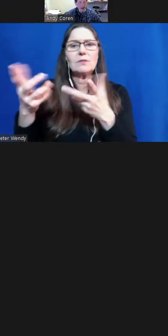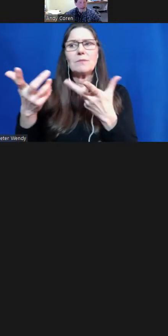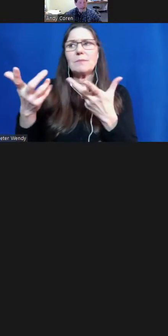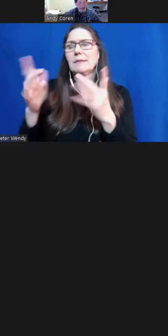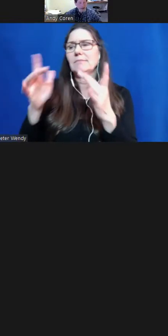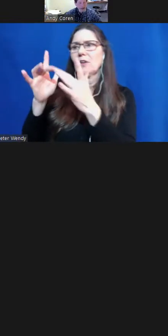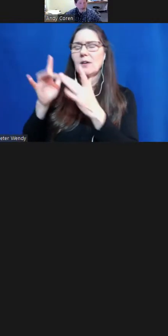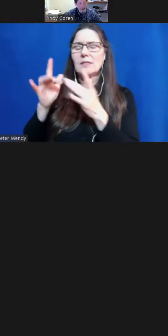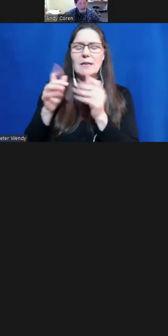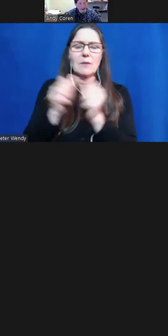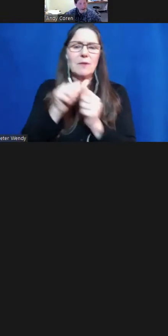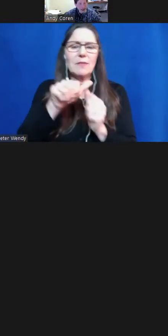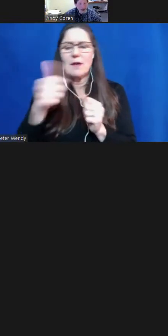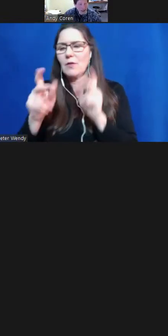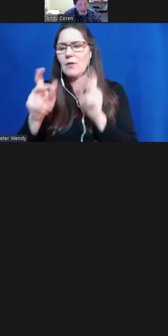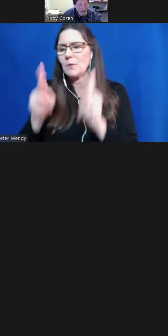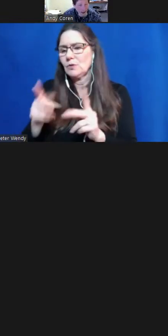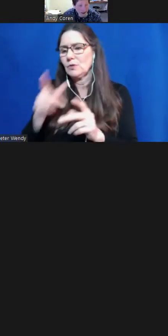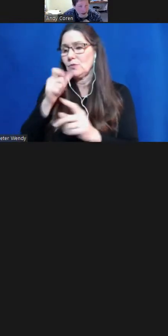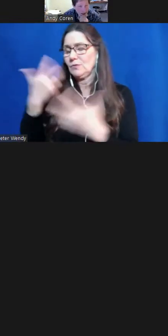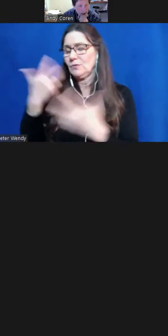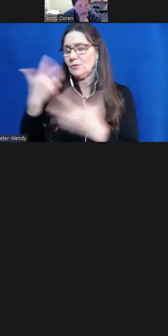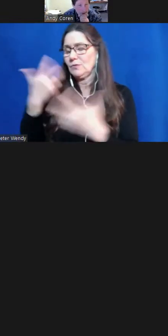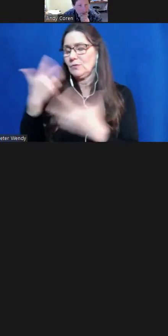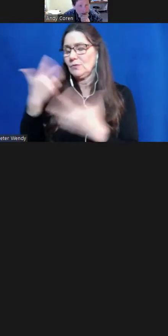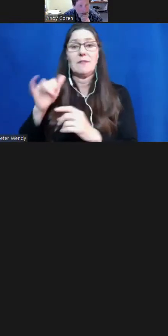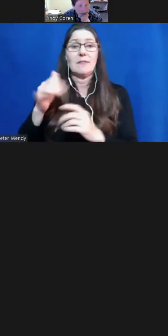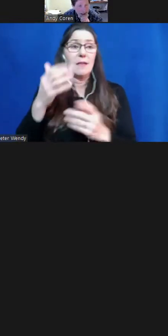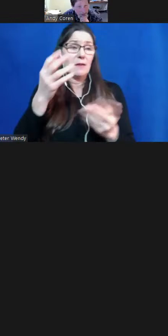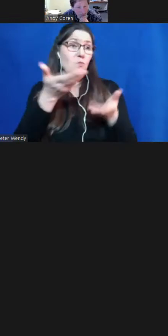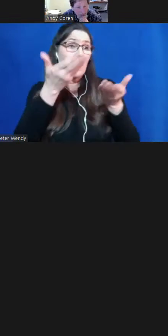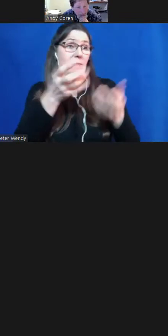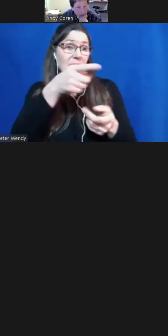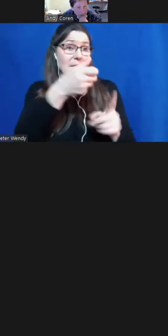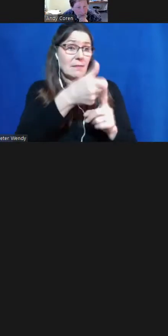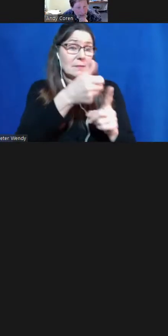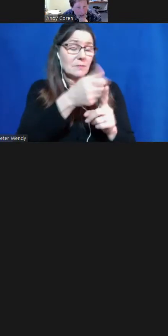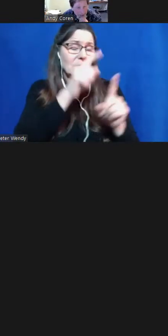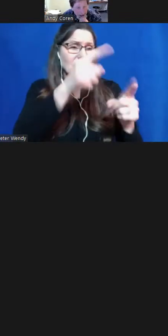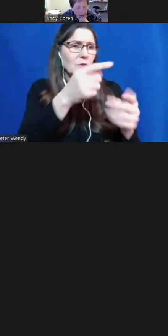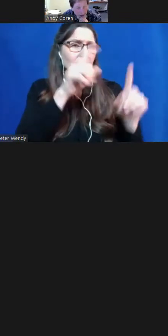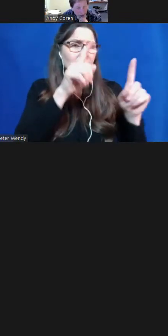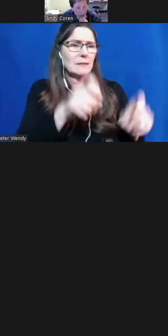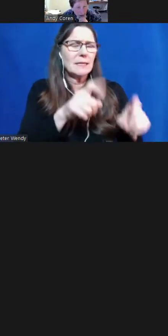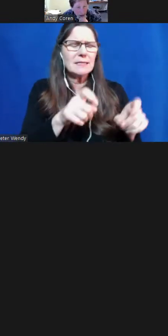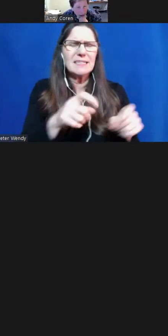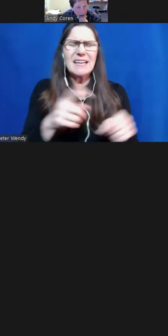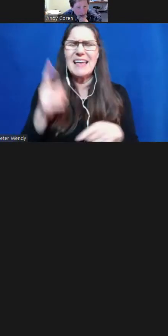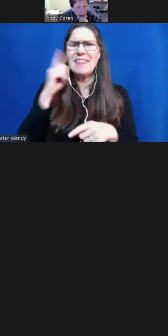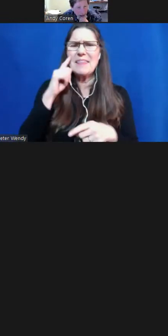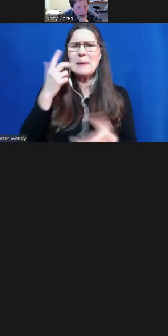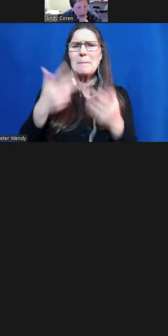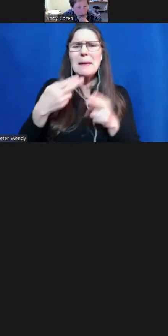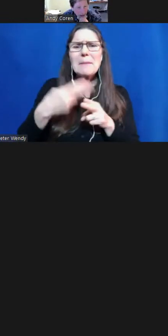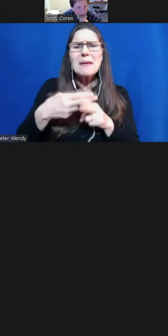go and get themselves tested. And I thought it was vSafe, but I may be wrong.